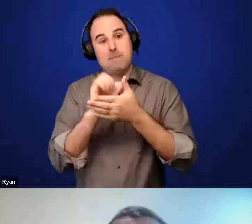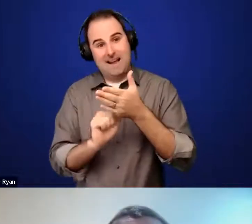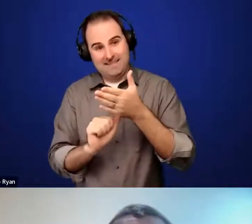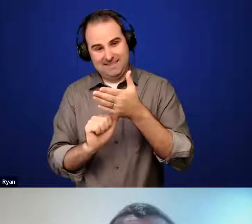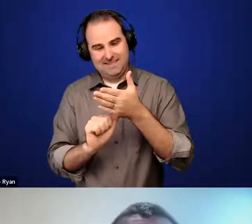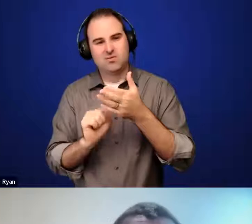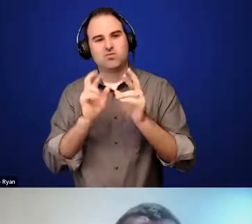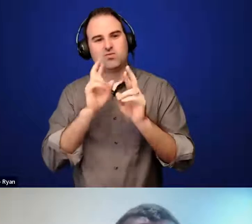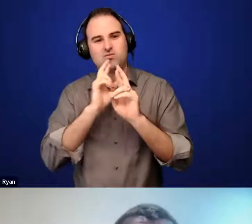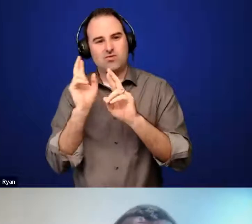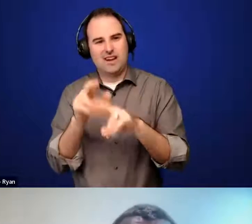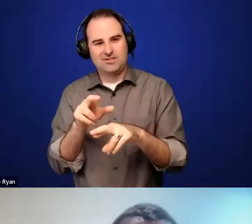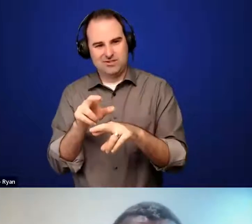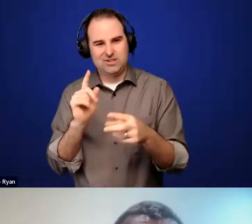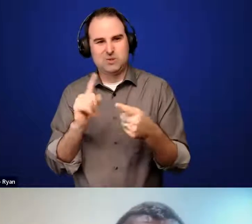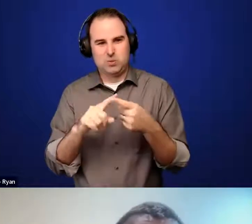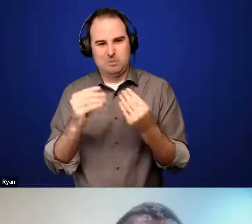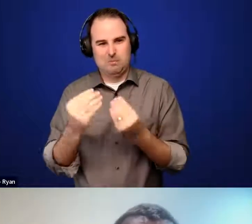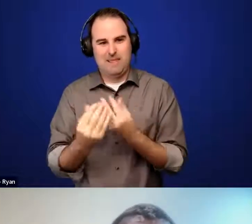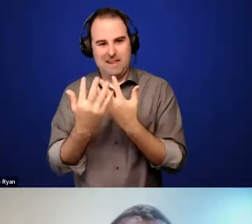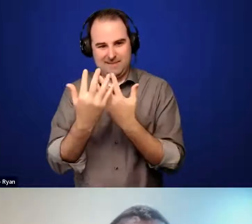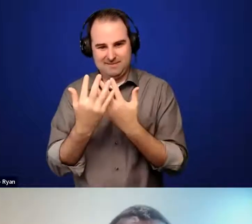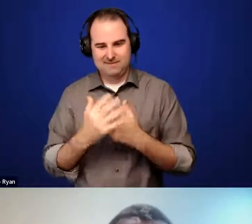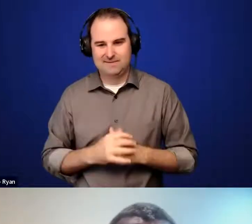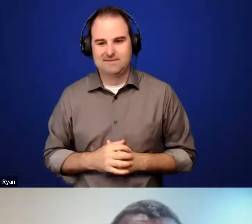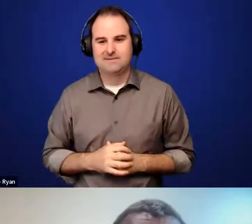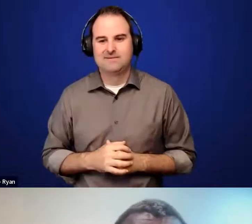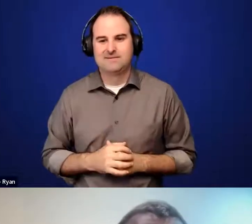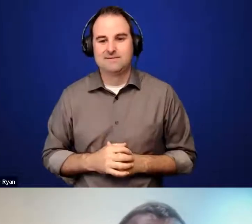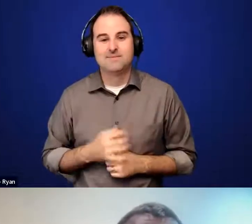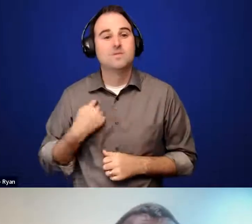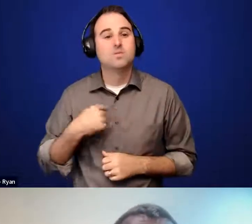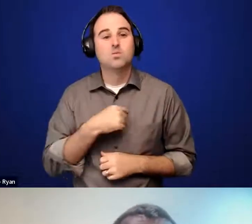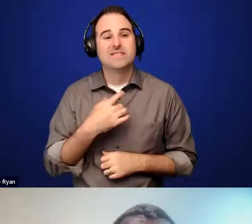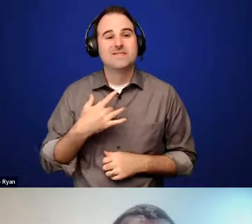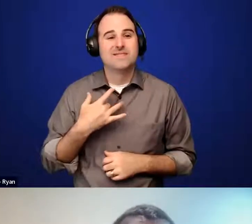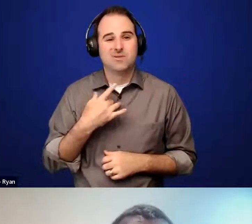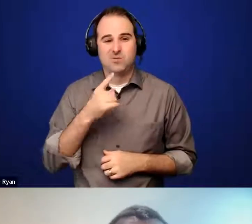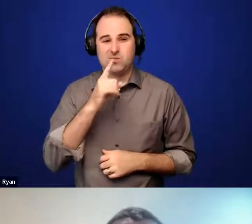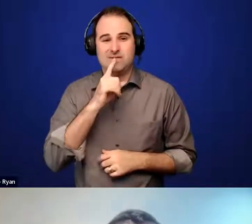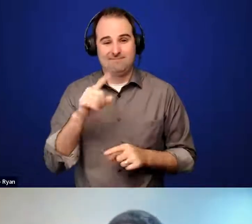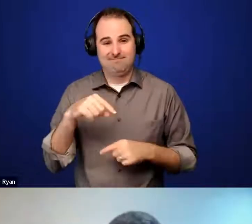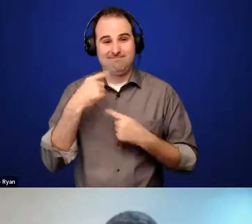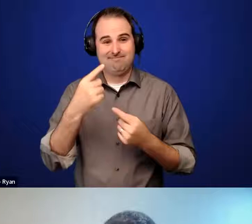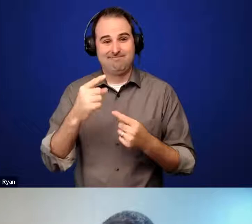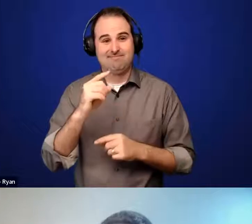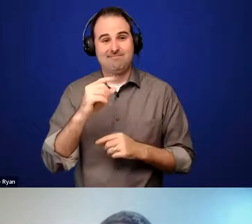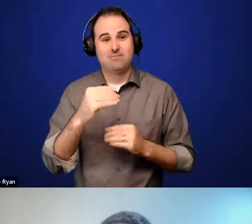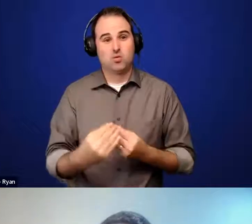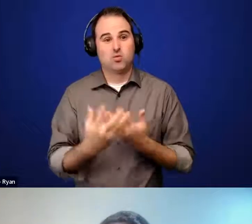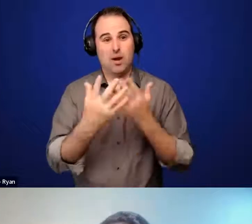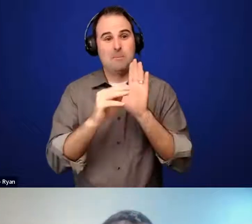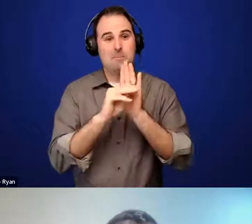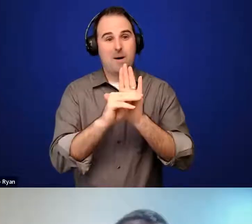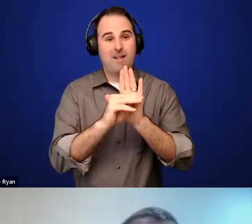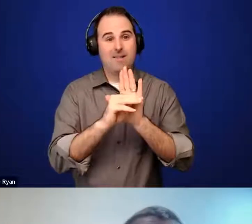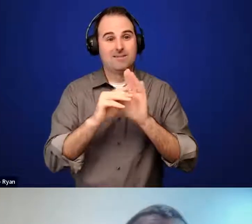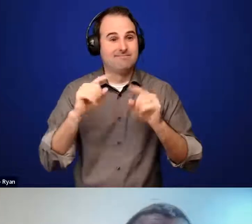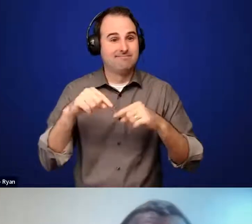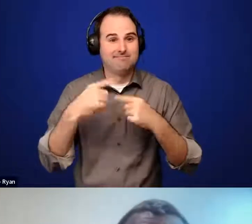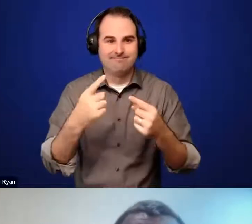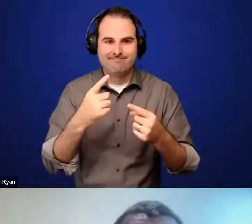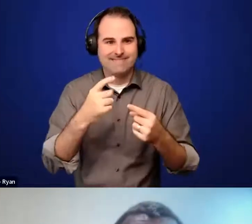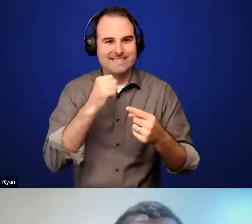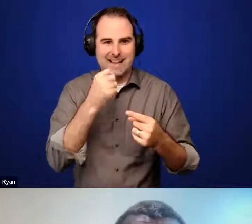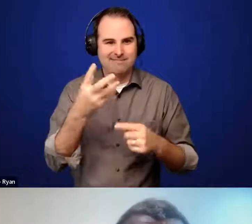And this is something that we believe has really been neglected in crop model. We do simulation, but we never